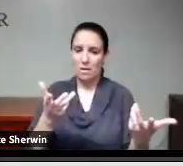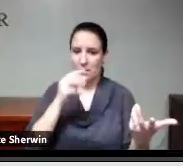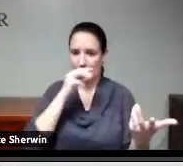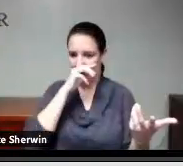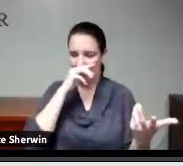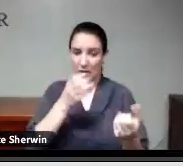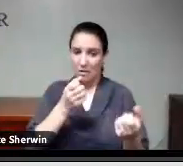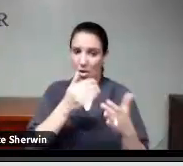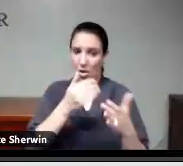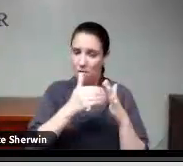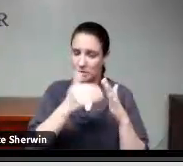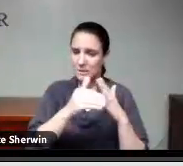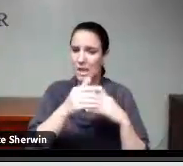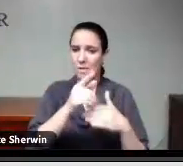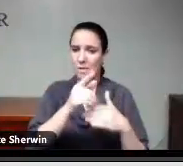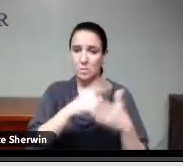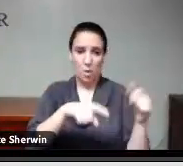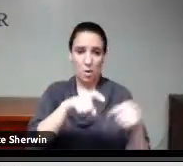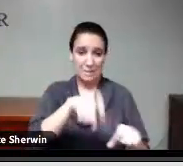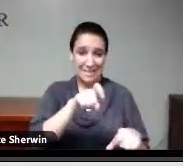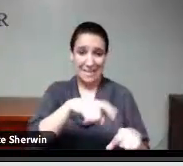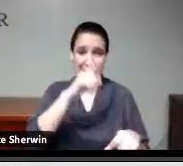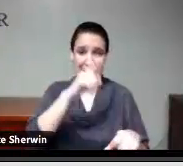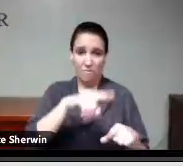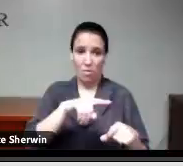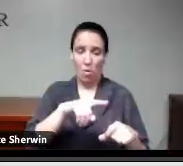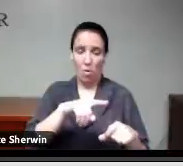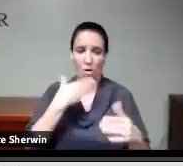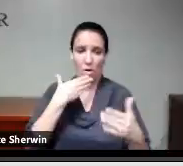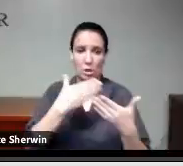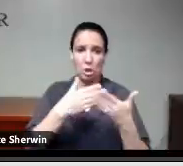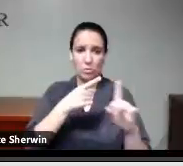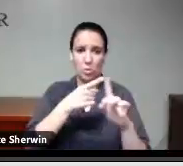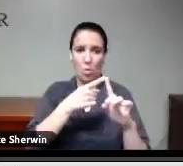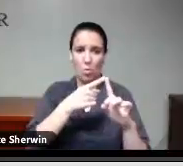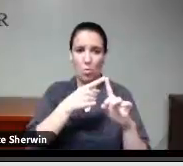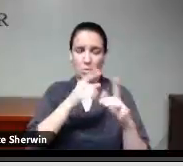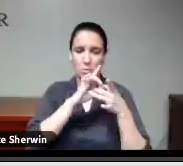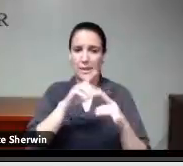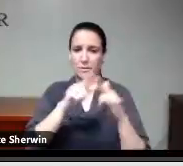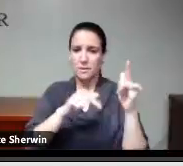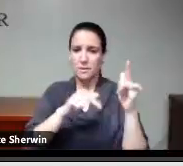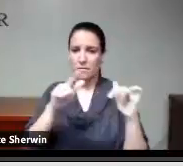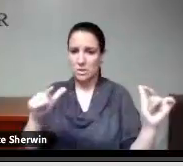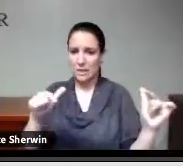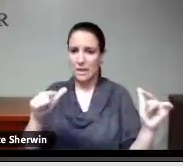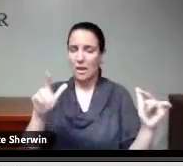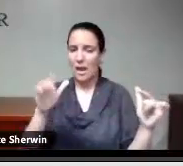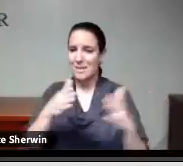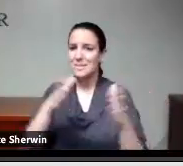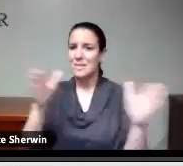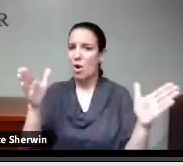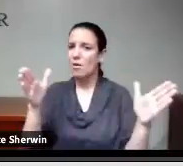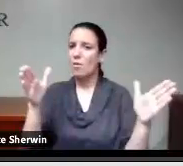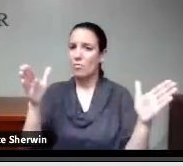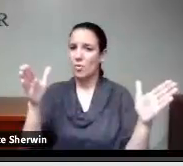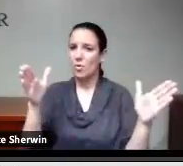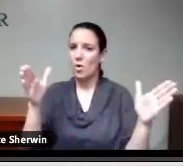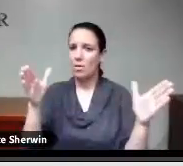strategic plan or any strategic plan goals related to diversity is the overall organizational context for